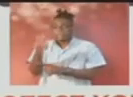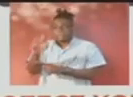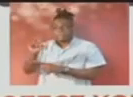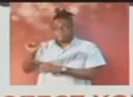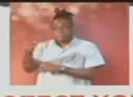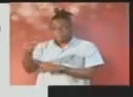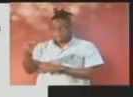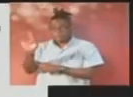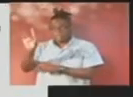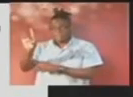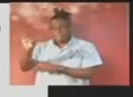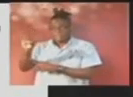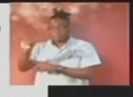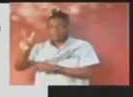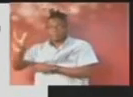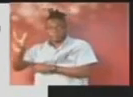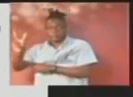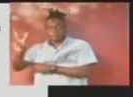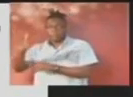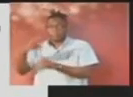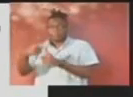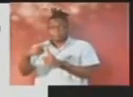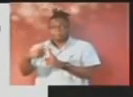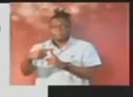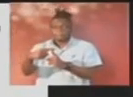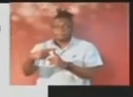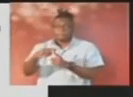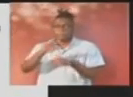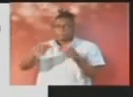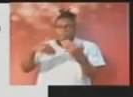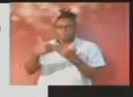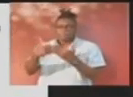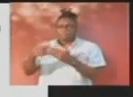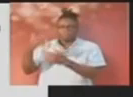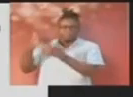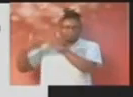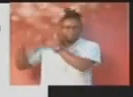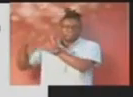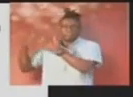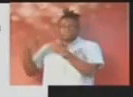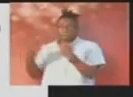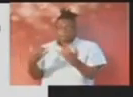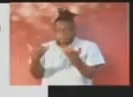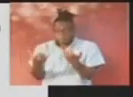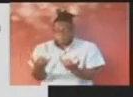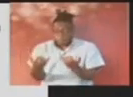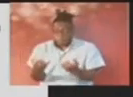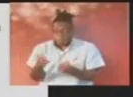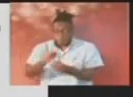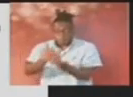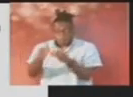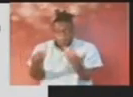13,802 would have returned as positive. Out of those positives, we currently have